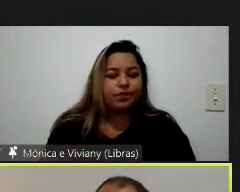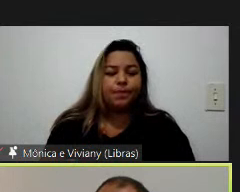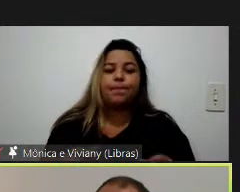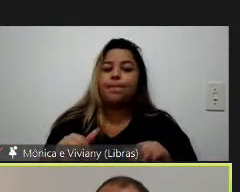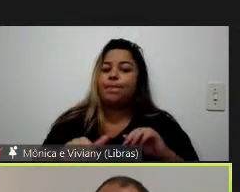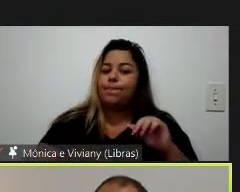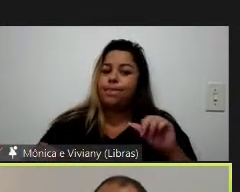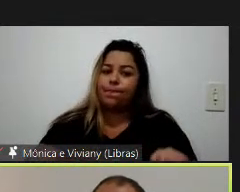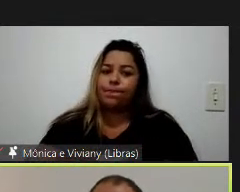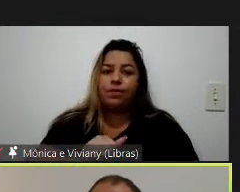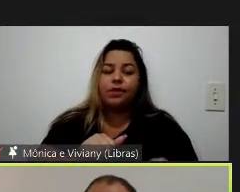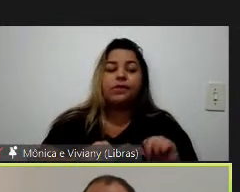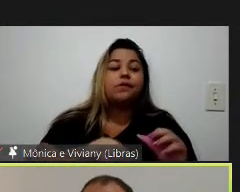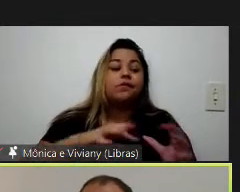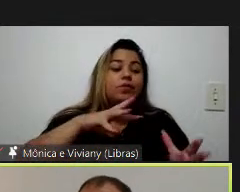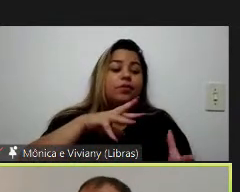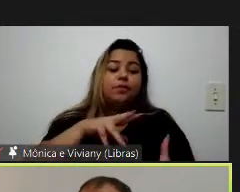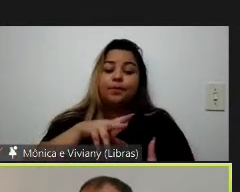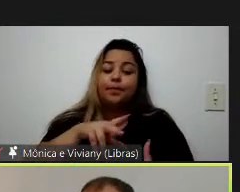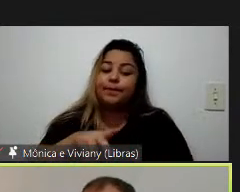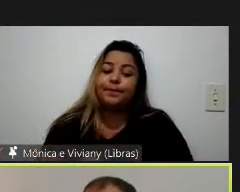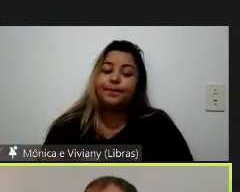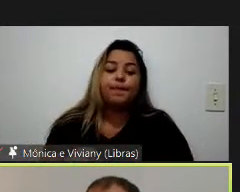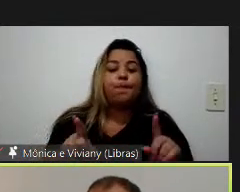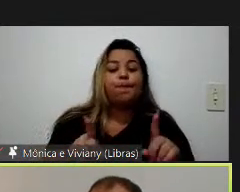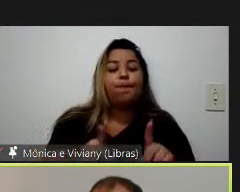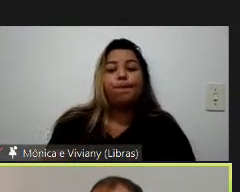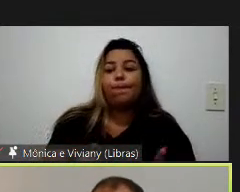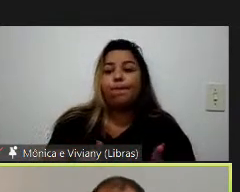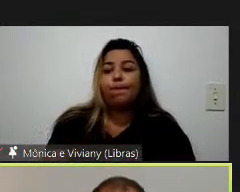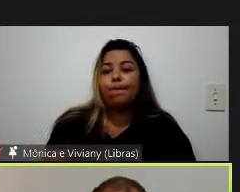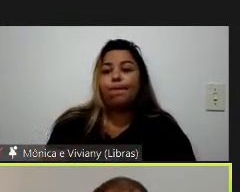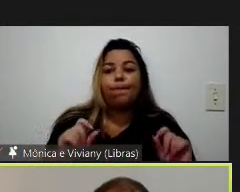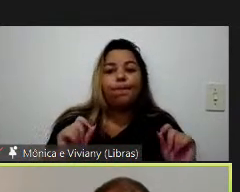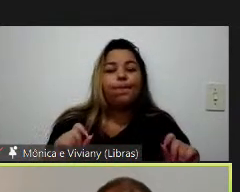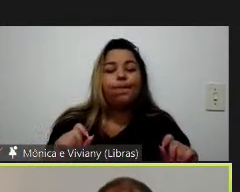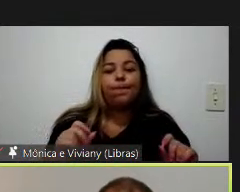system strongly contributes, they also endanger the global food supply.